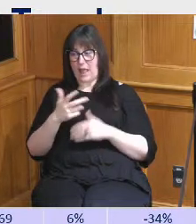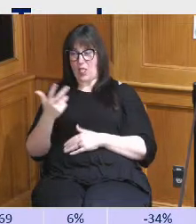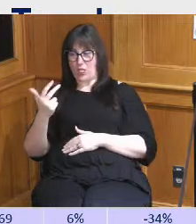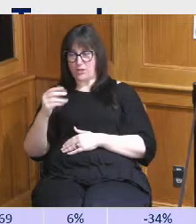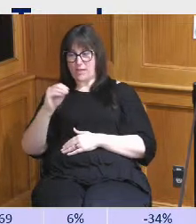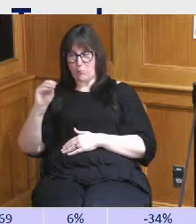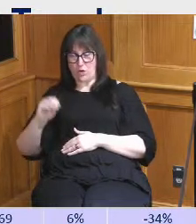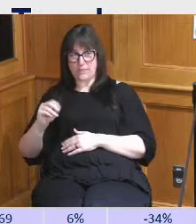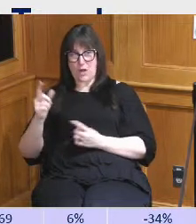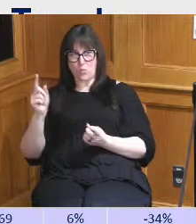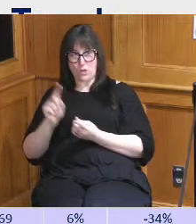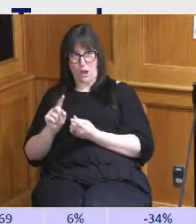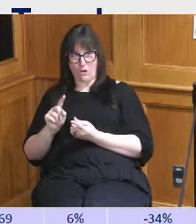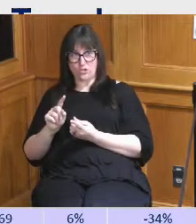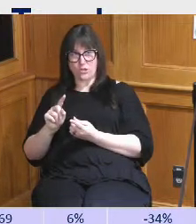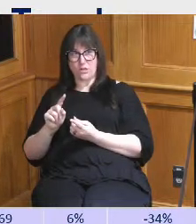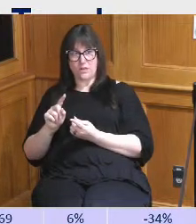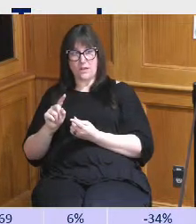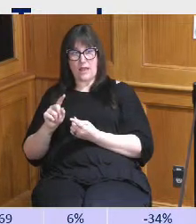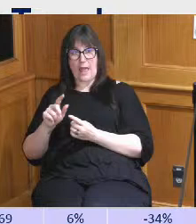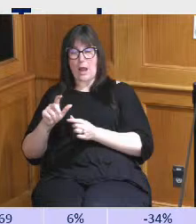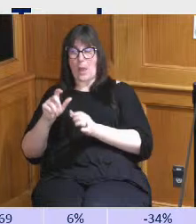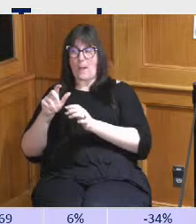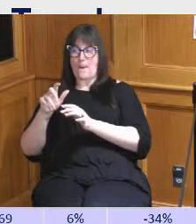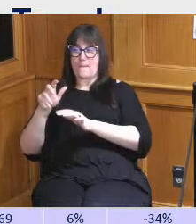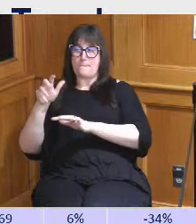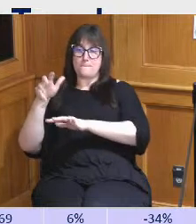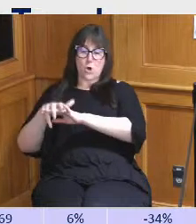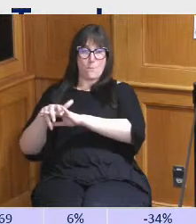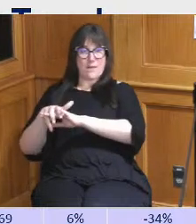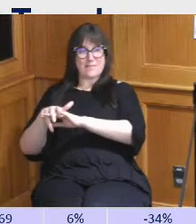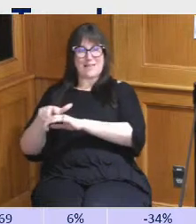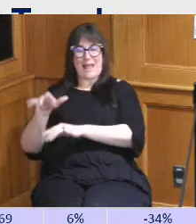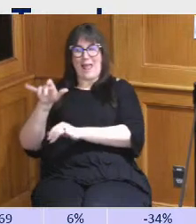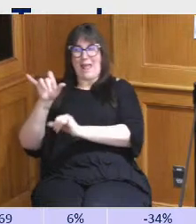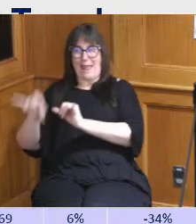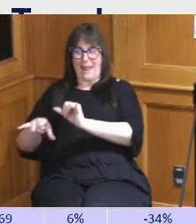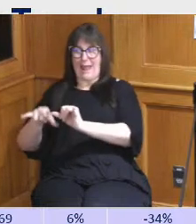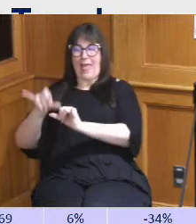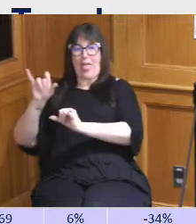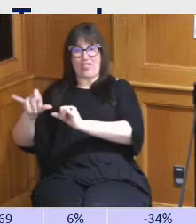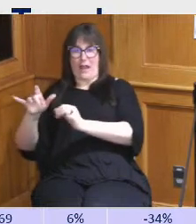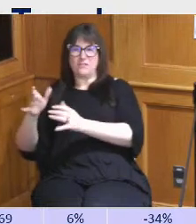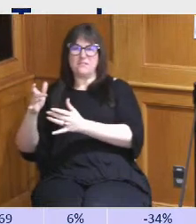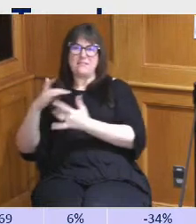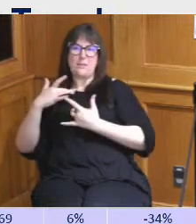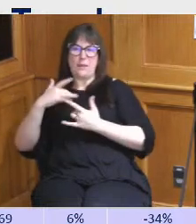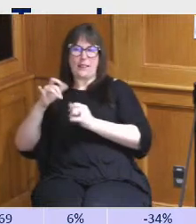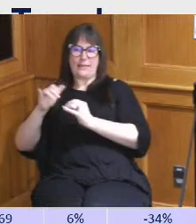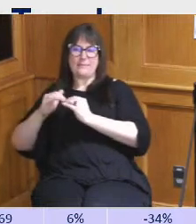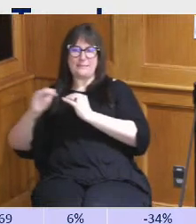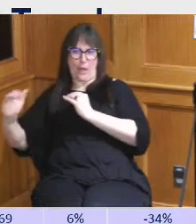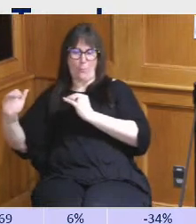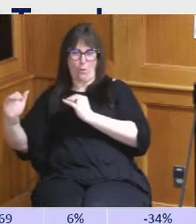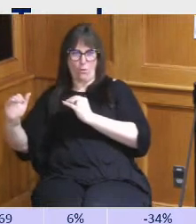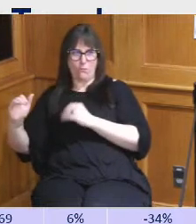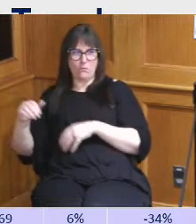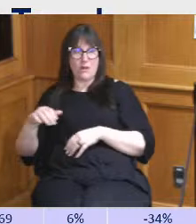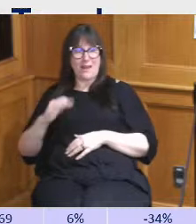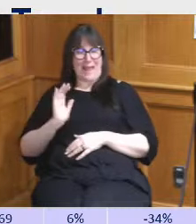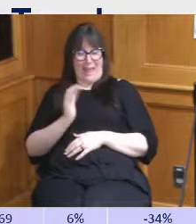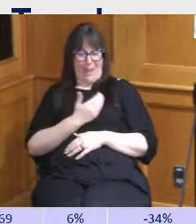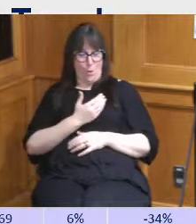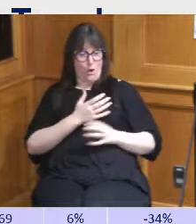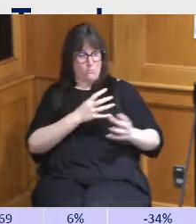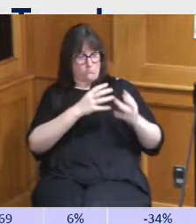13% reduction in permanency, and permanency typically stays pretty stable. And then our intake department,